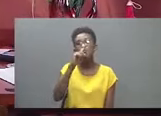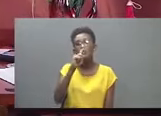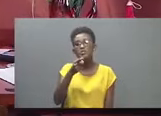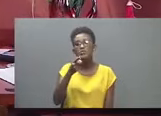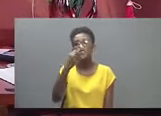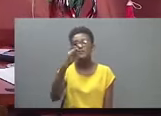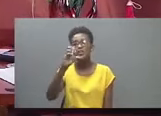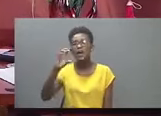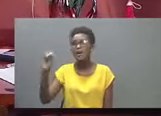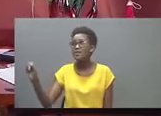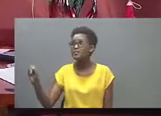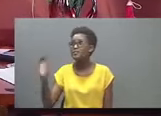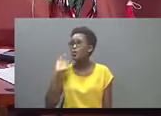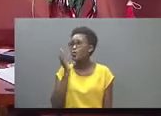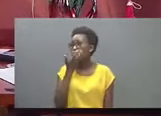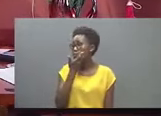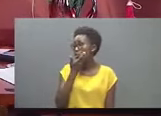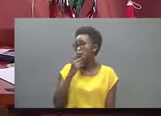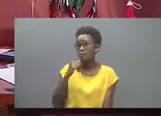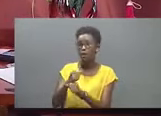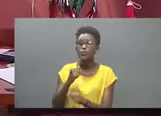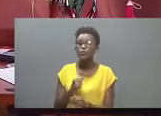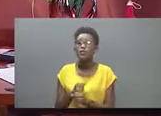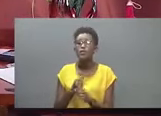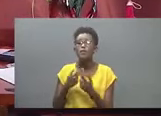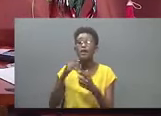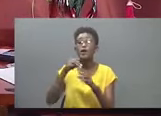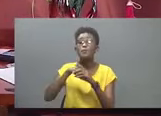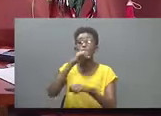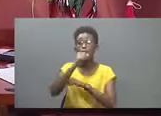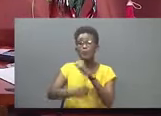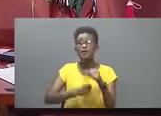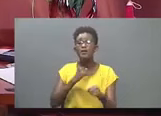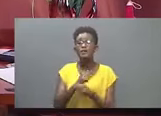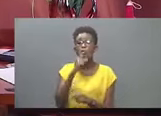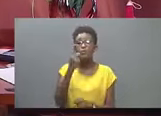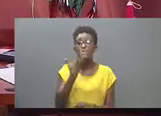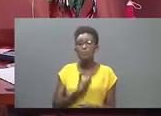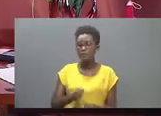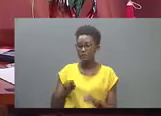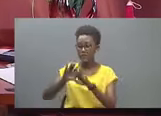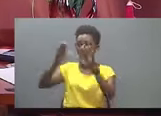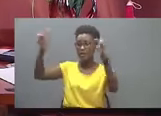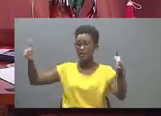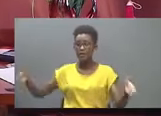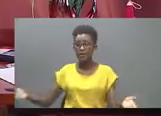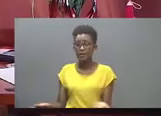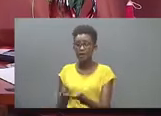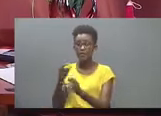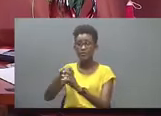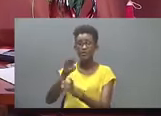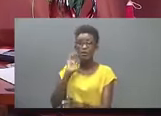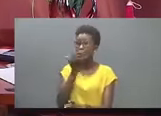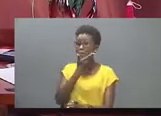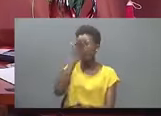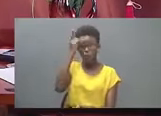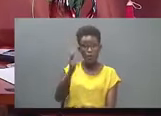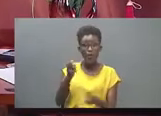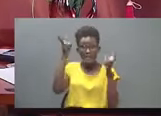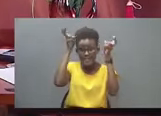water pans done by themselves. Because the devil was not in control.